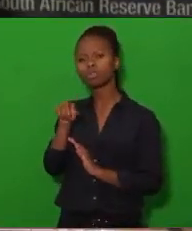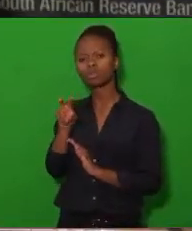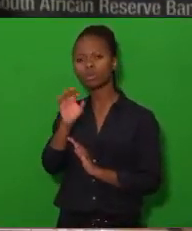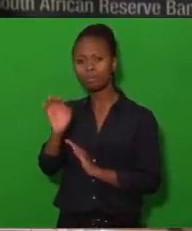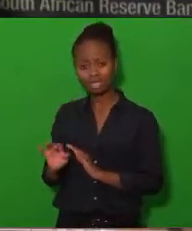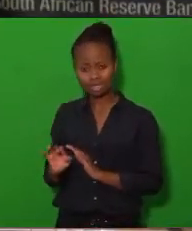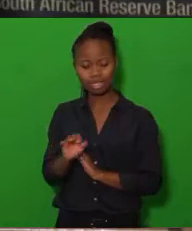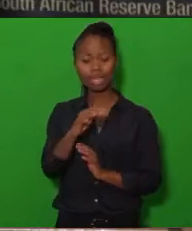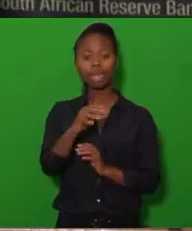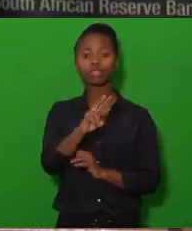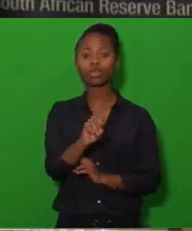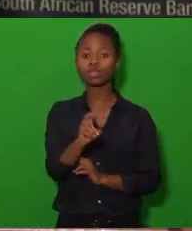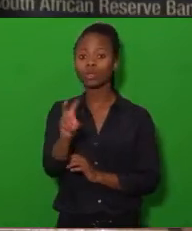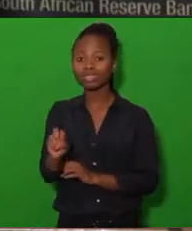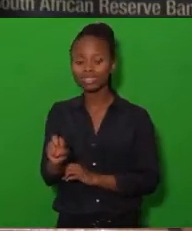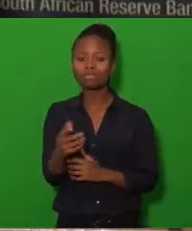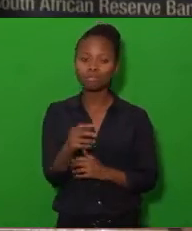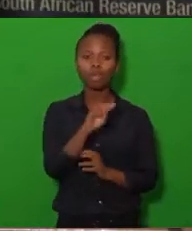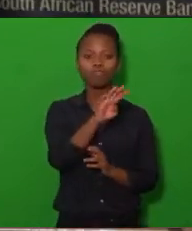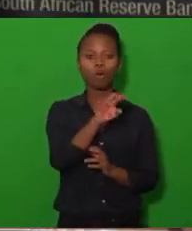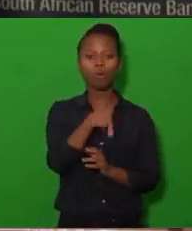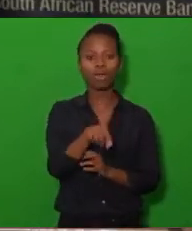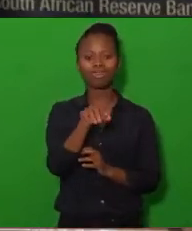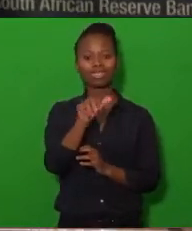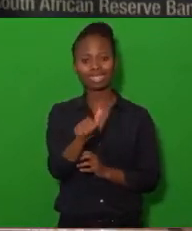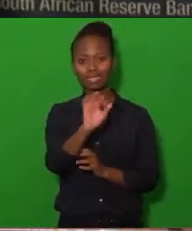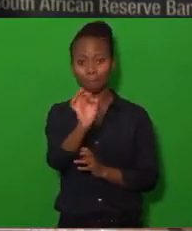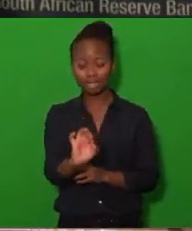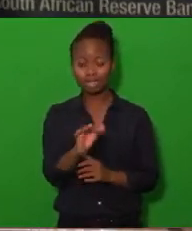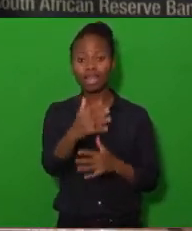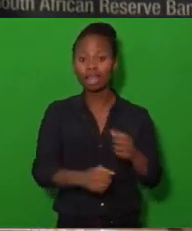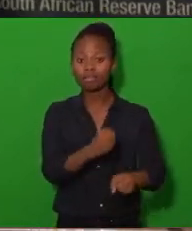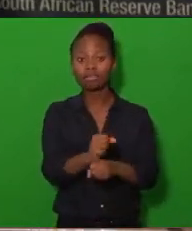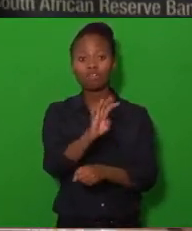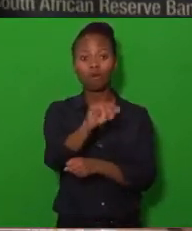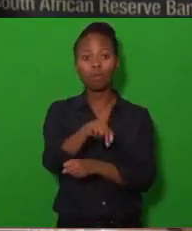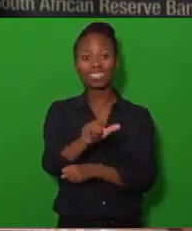4.6% for 2020, and 4.7% for 2021.